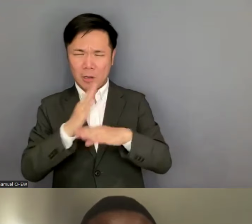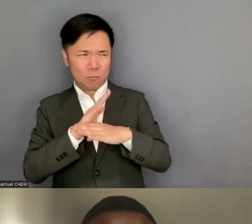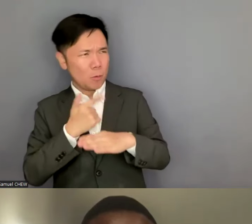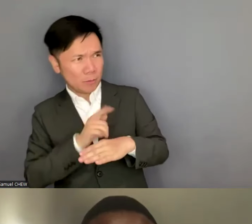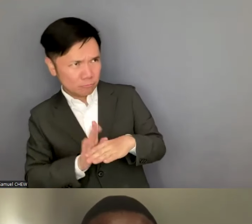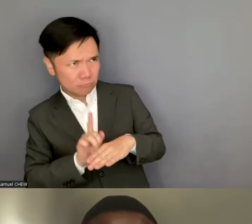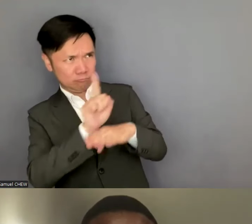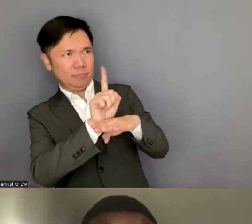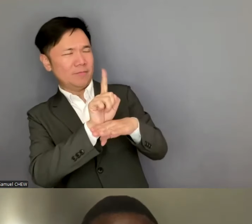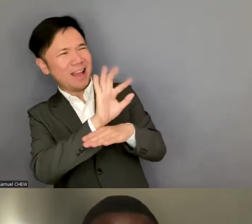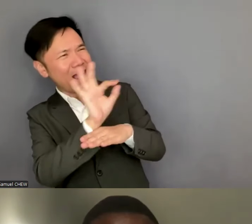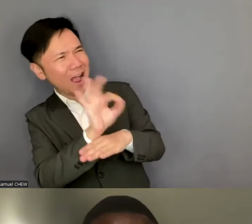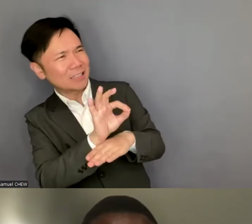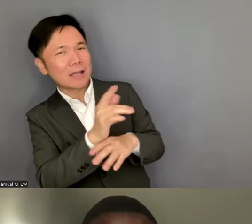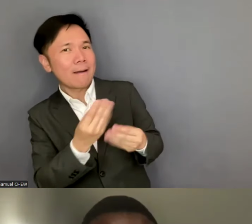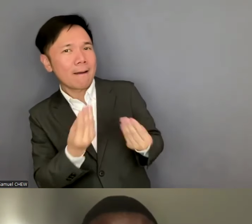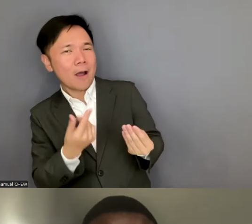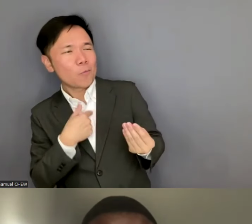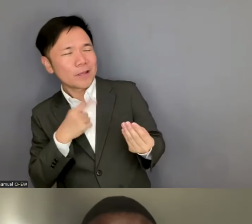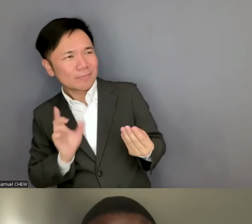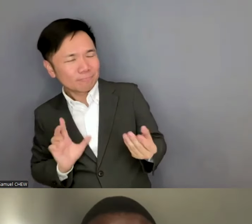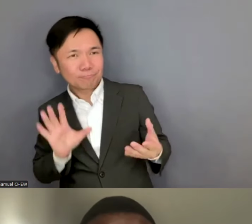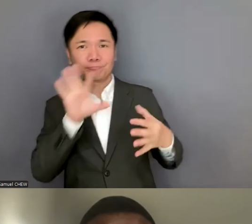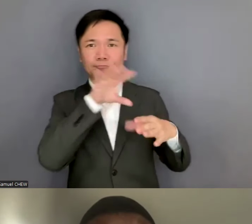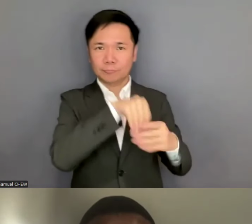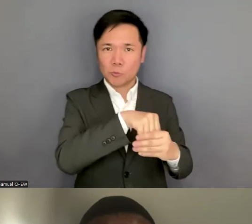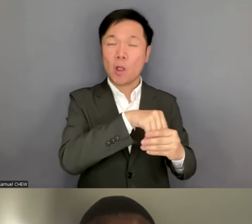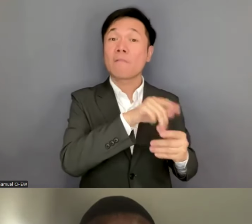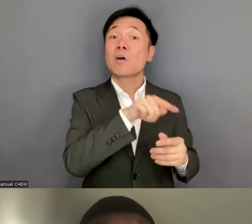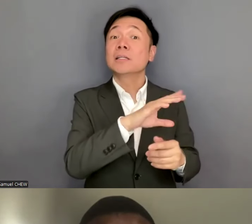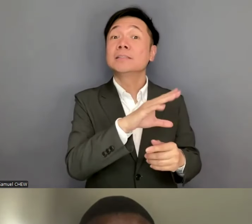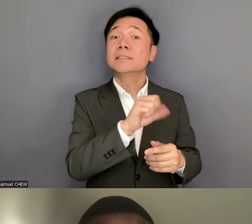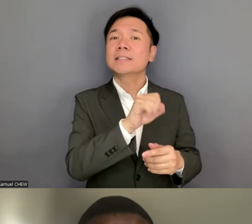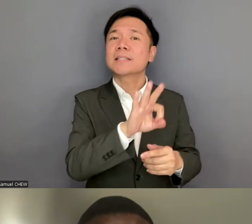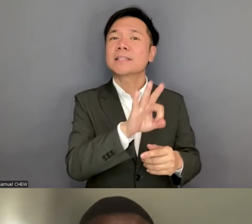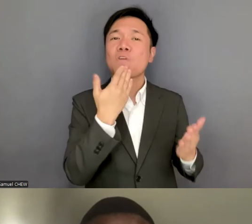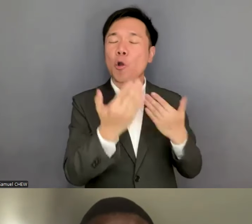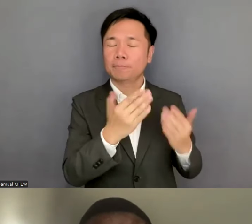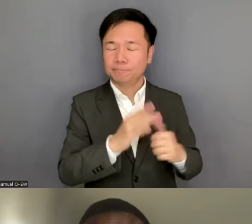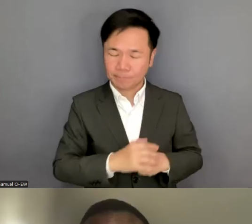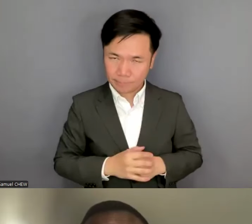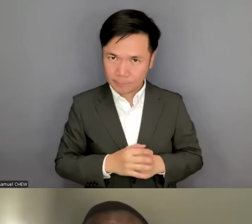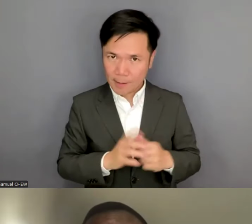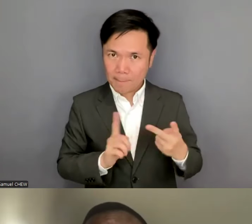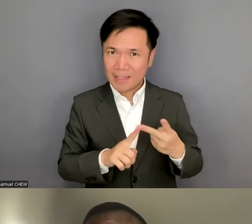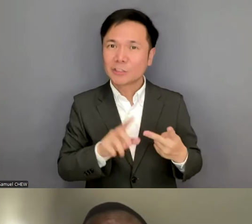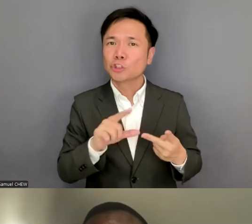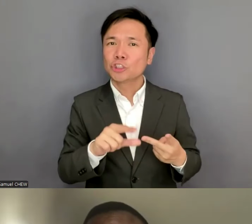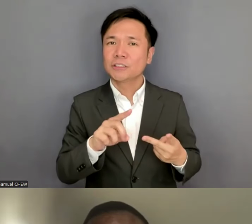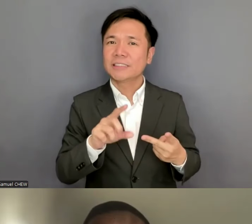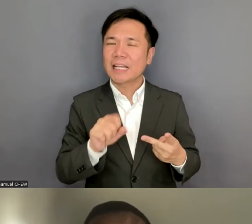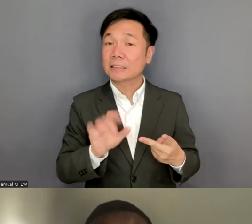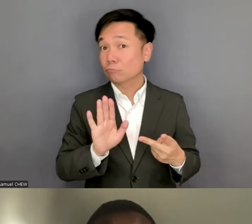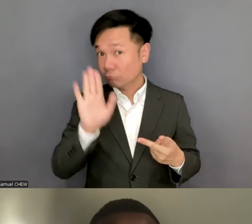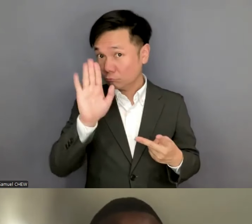understand how we can have a seat at the table at the Civil Society Forum and at the GDS. And I think